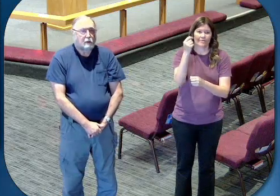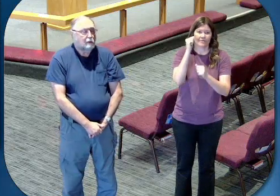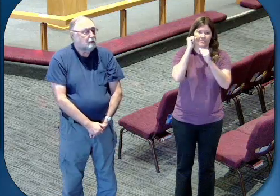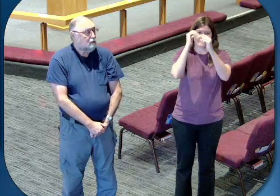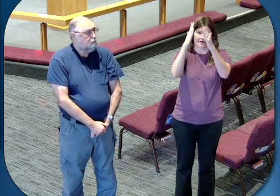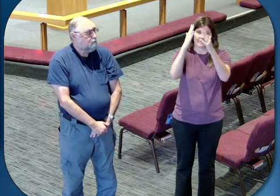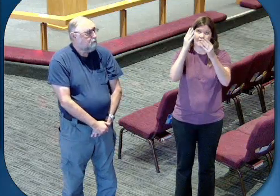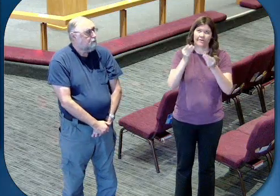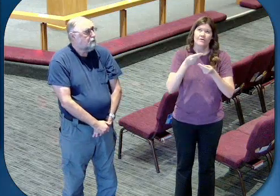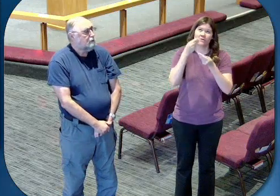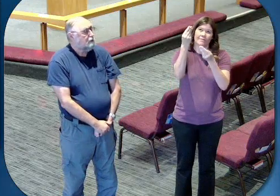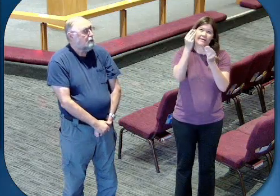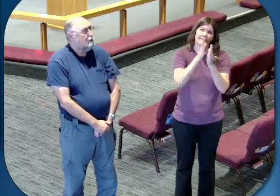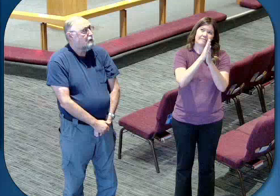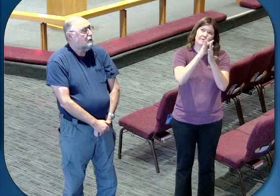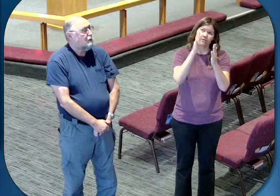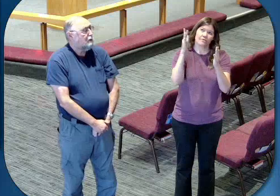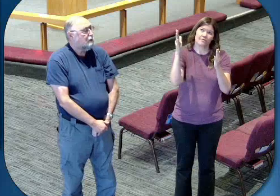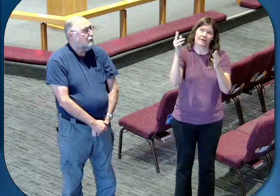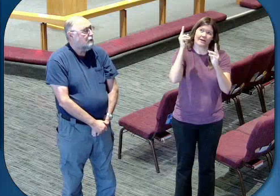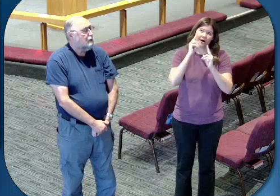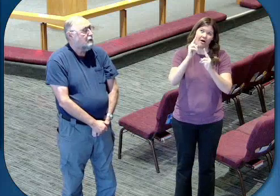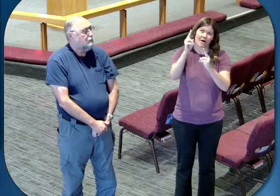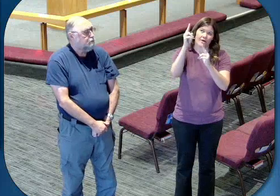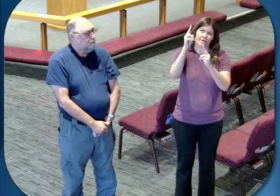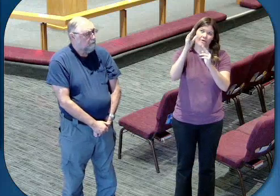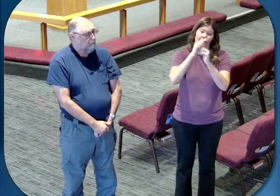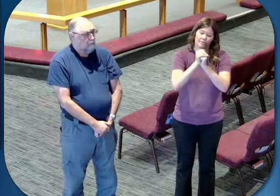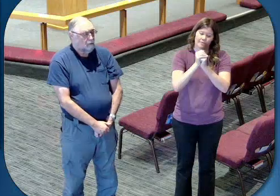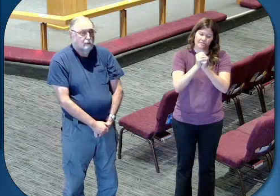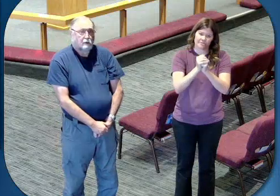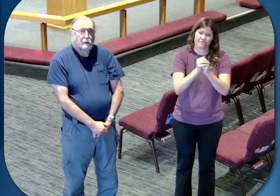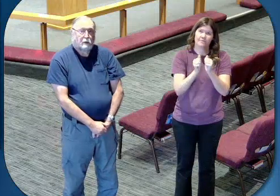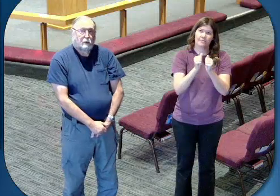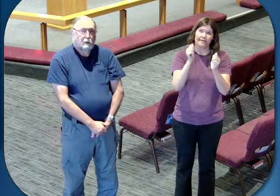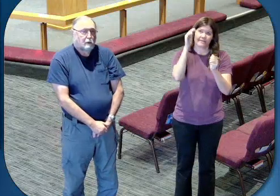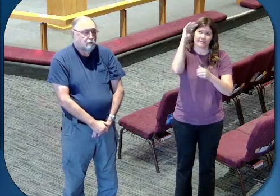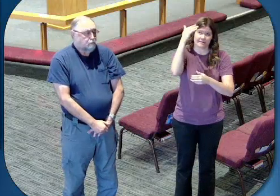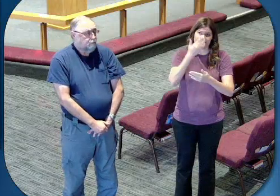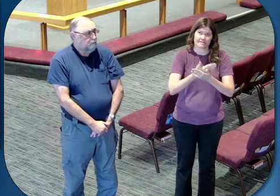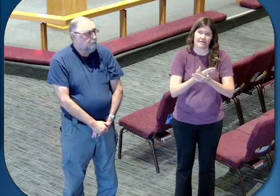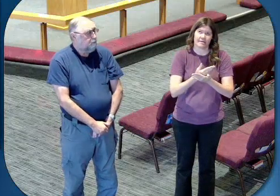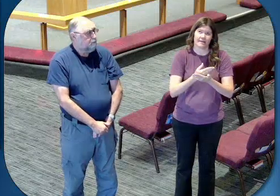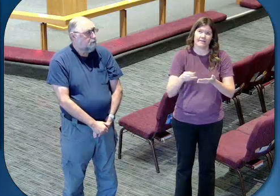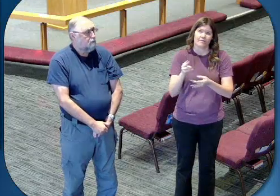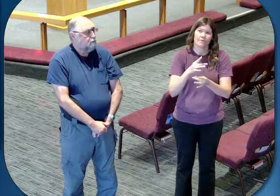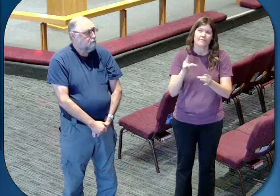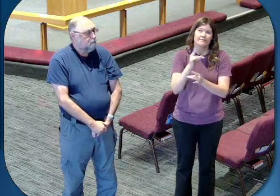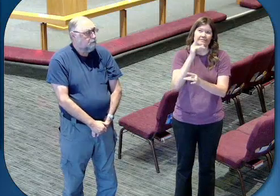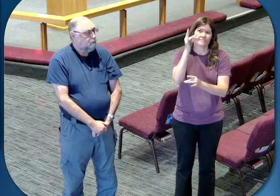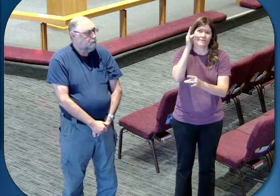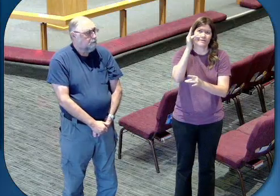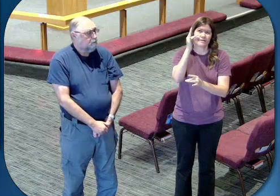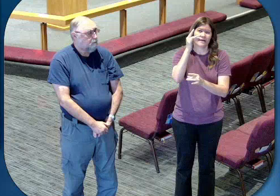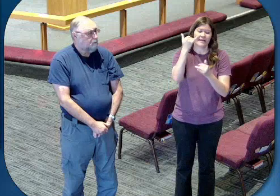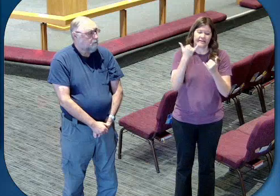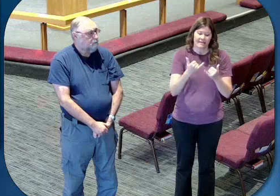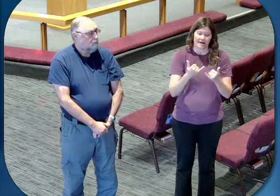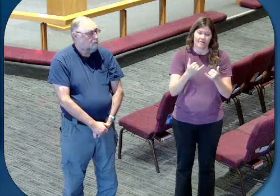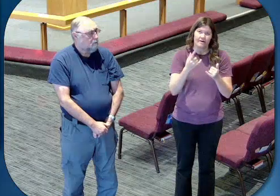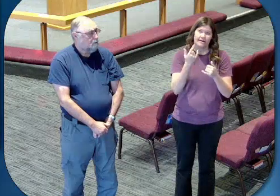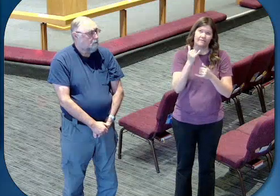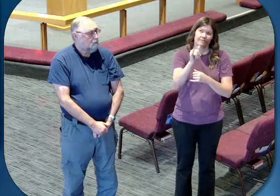Father, be all glory and honor and worship with the Son and the Holy Spirit, now